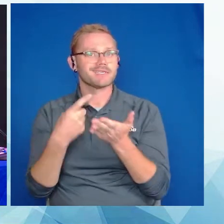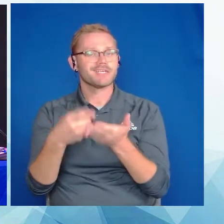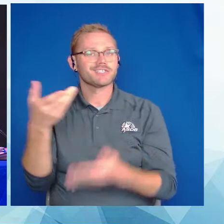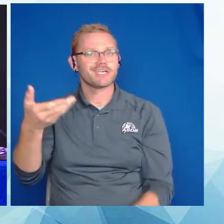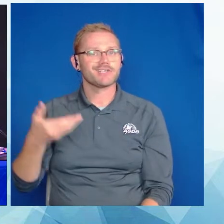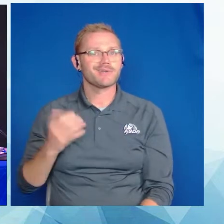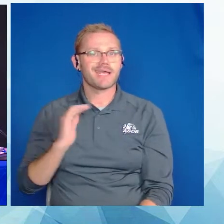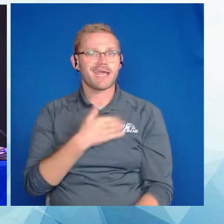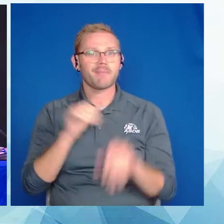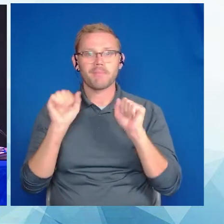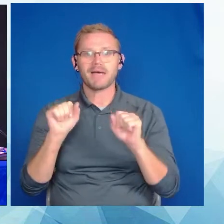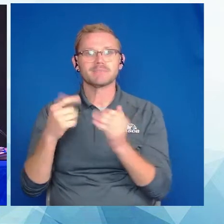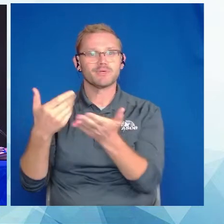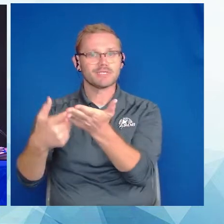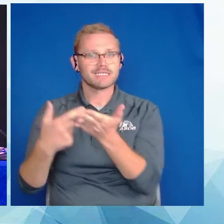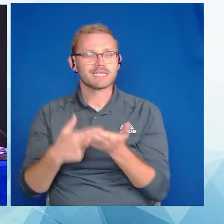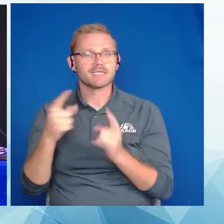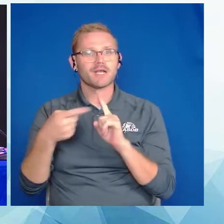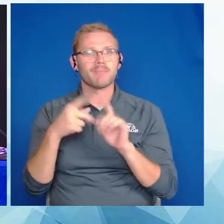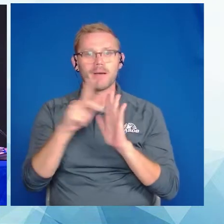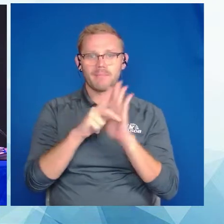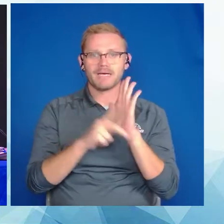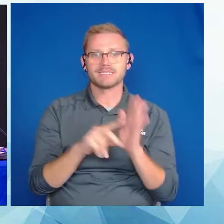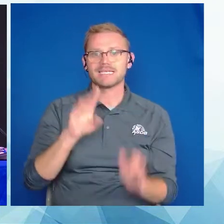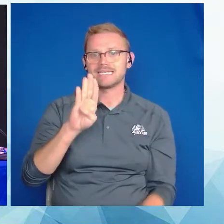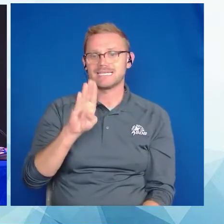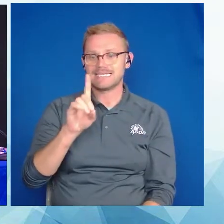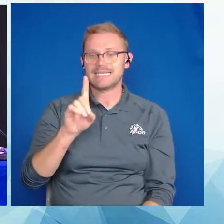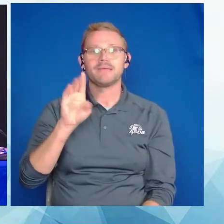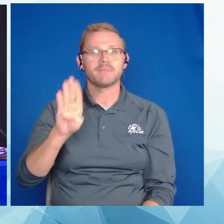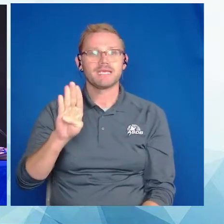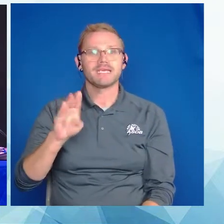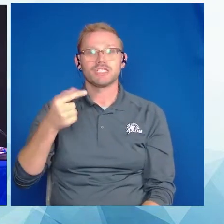introduction and possible discussion of policies DB,